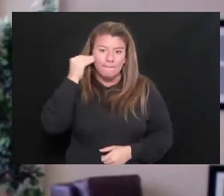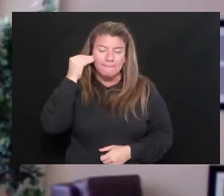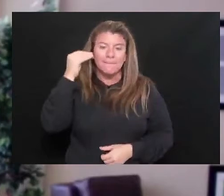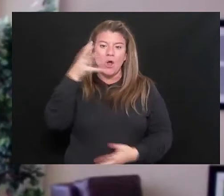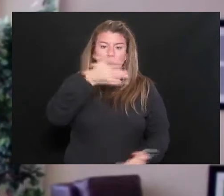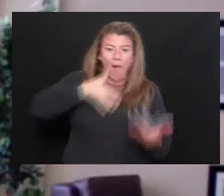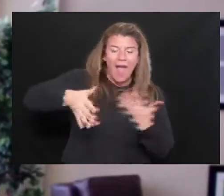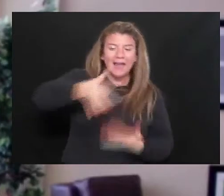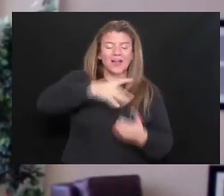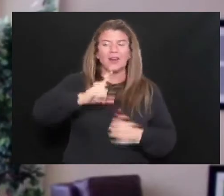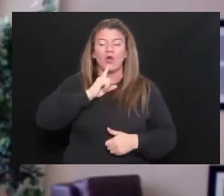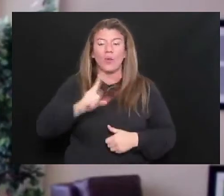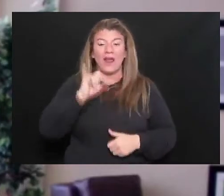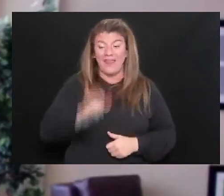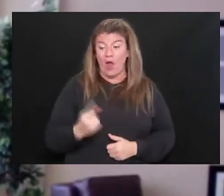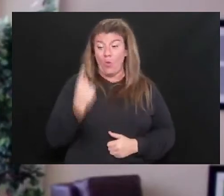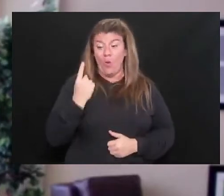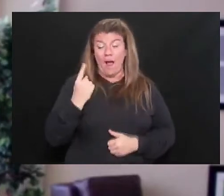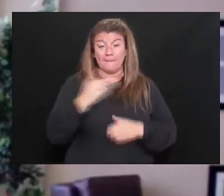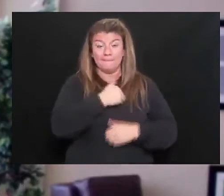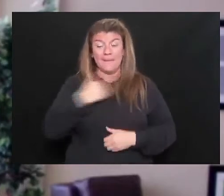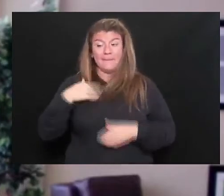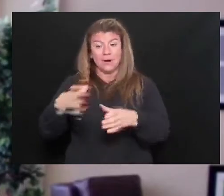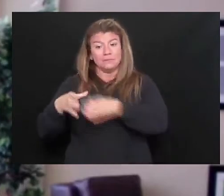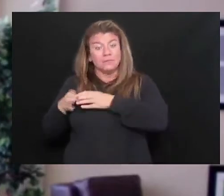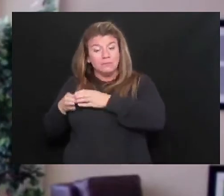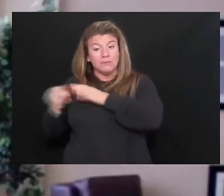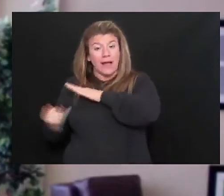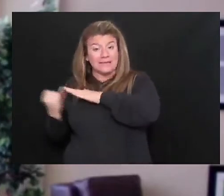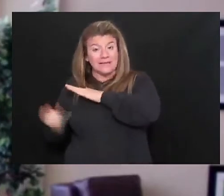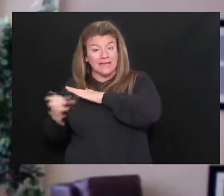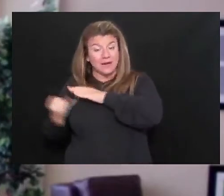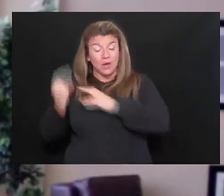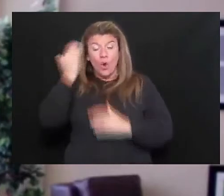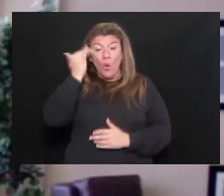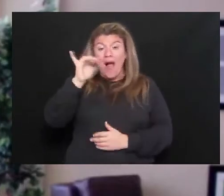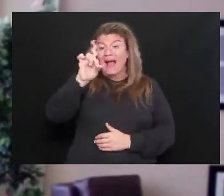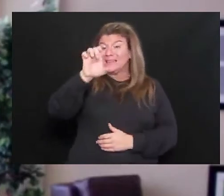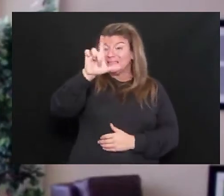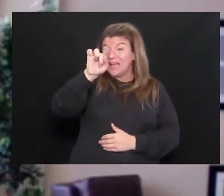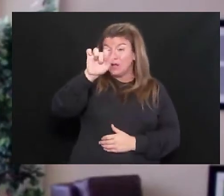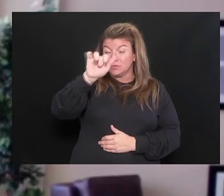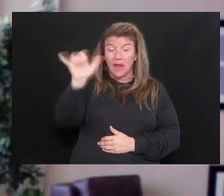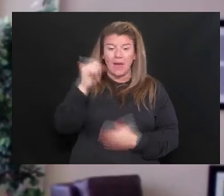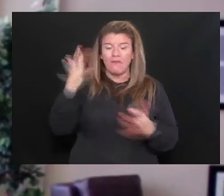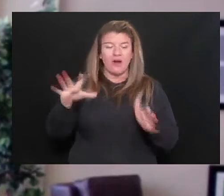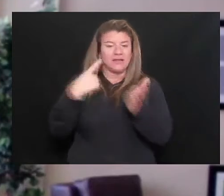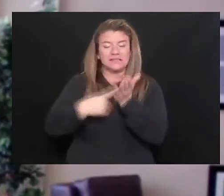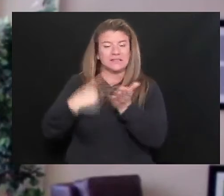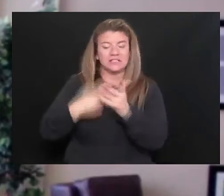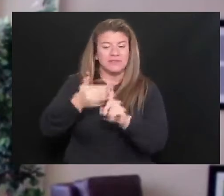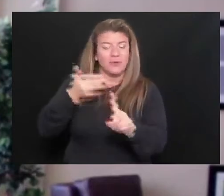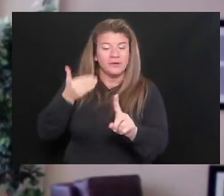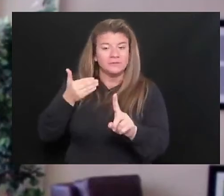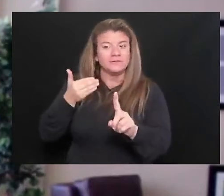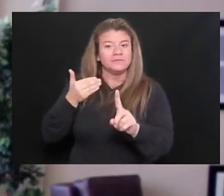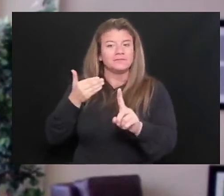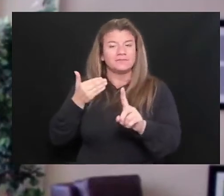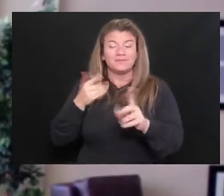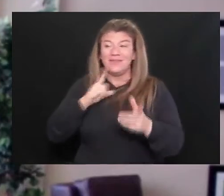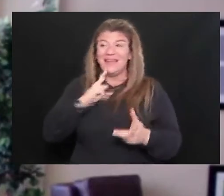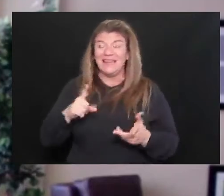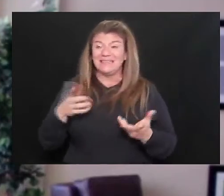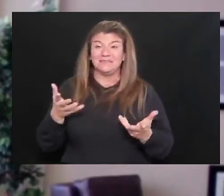really isolate that family member, because the Delta variant is, as we talked about before, at